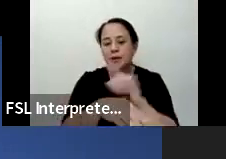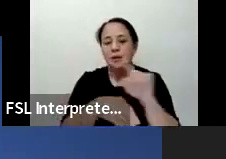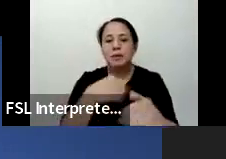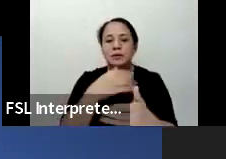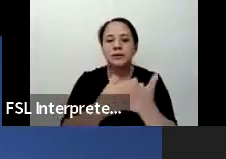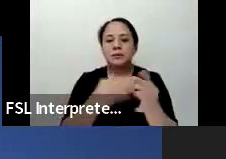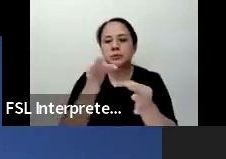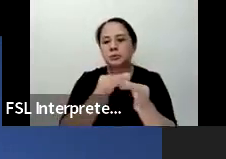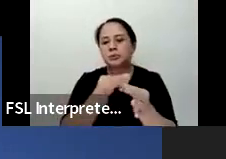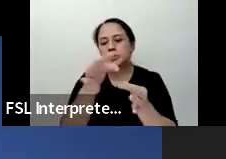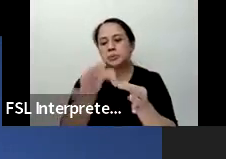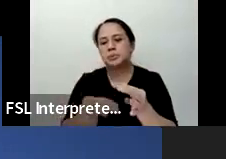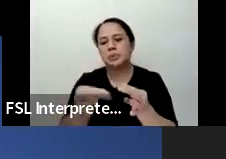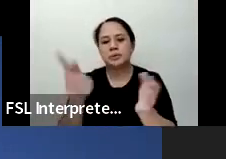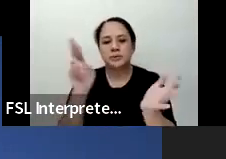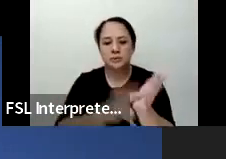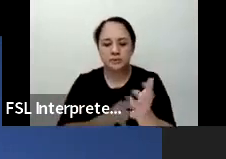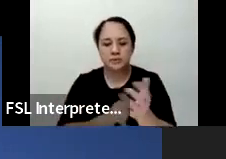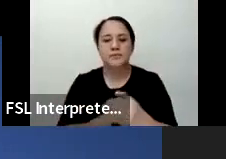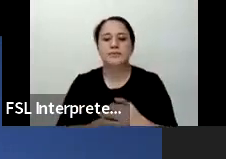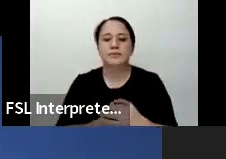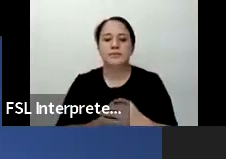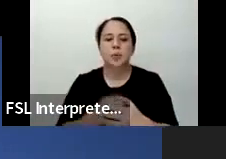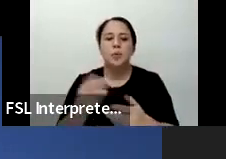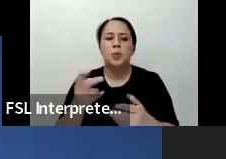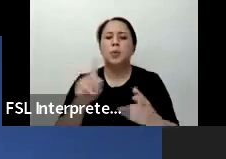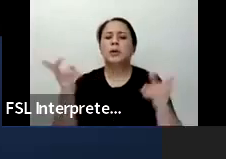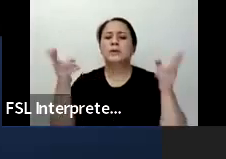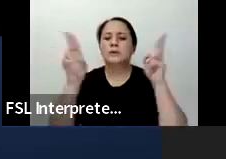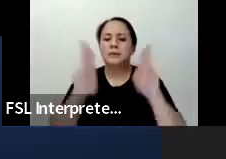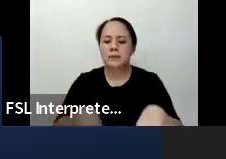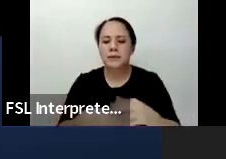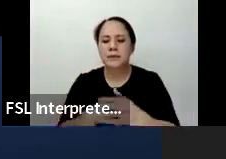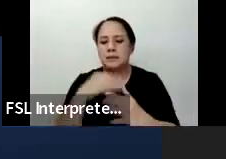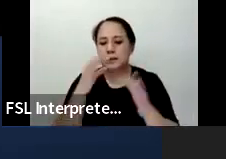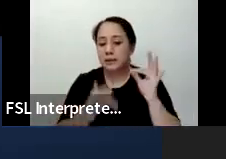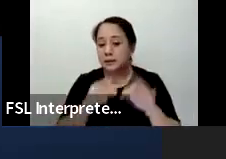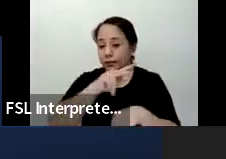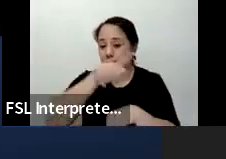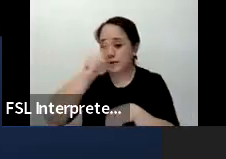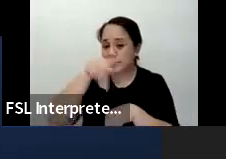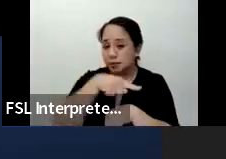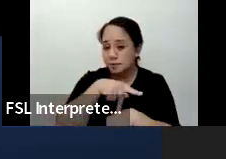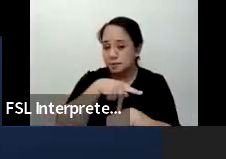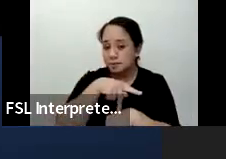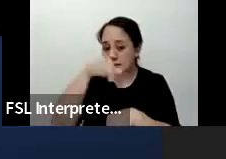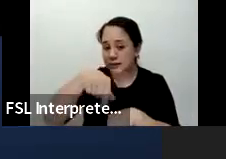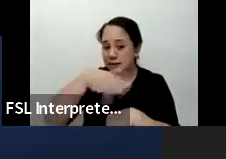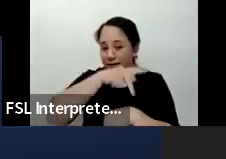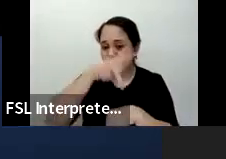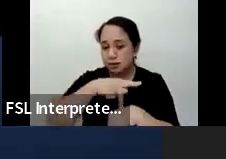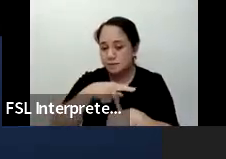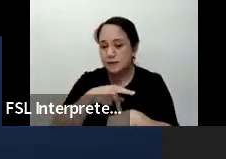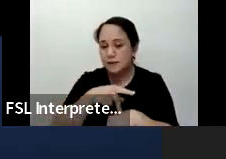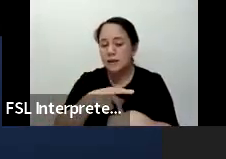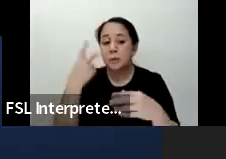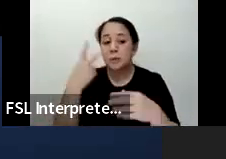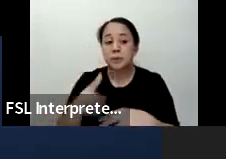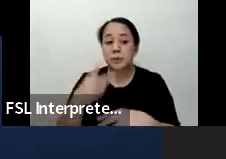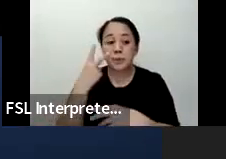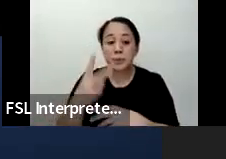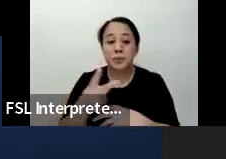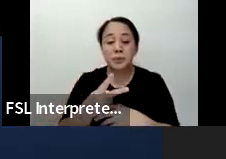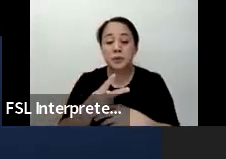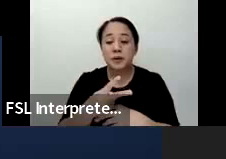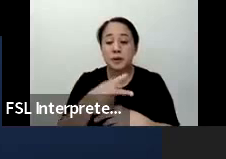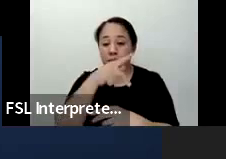delayed registration. So what happened in the Philippines? And as we can see here in the